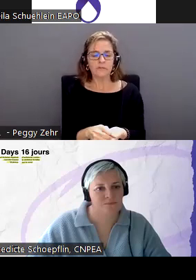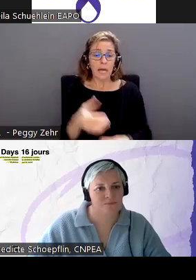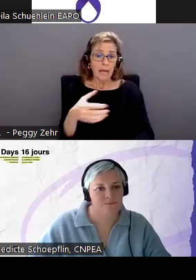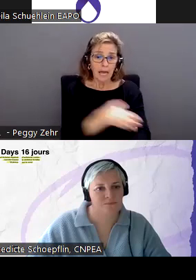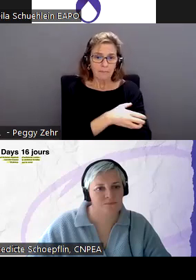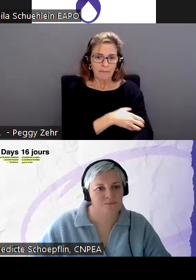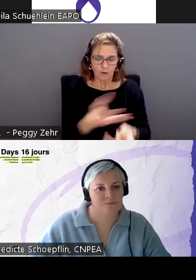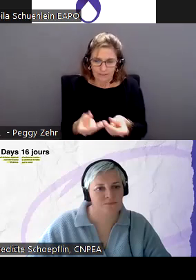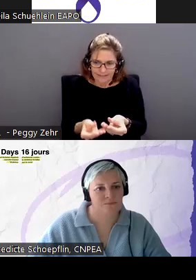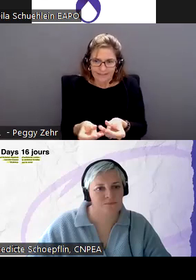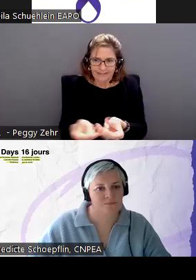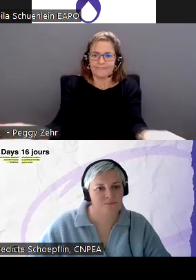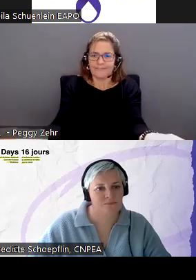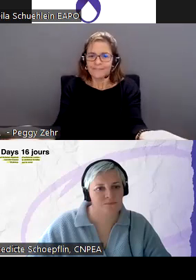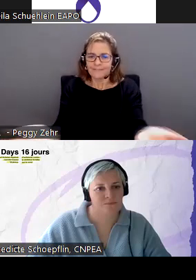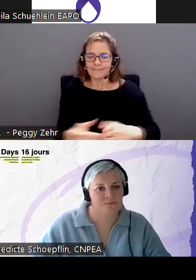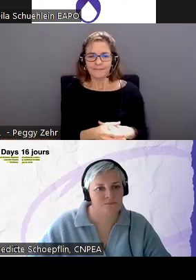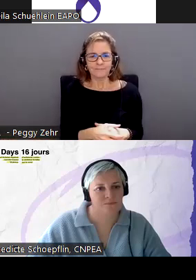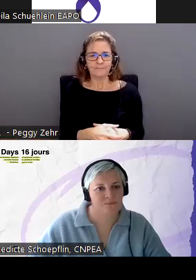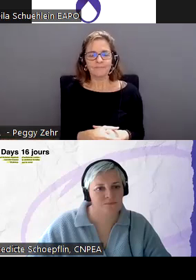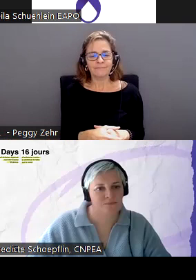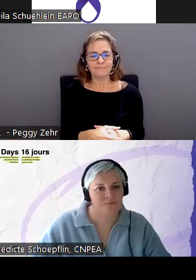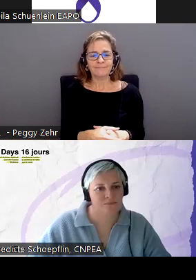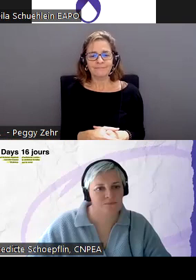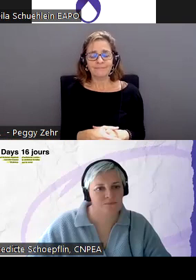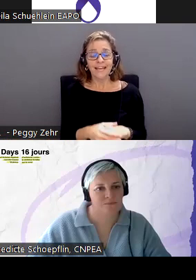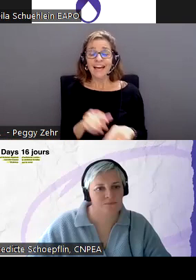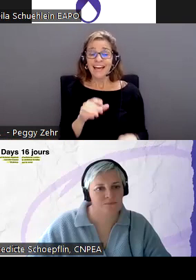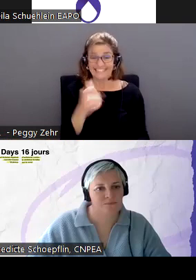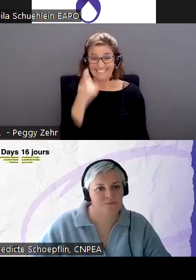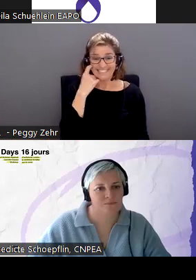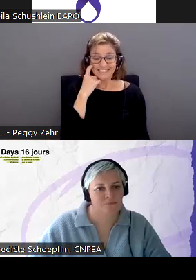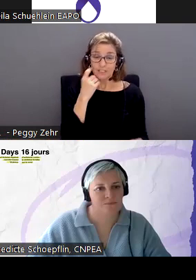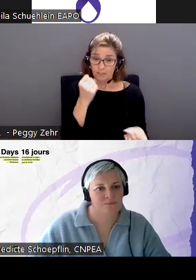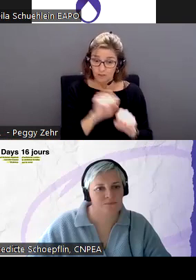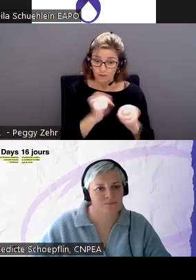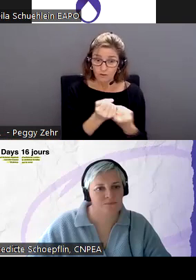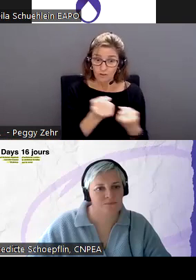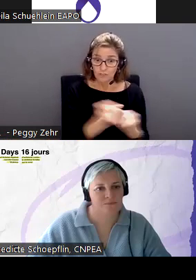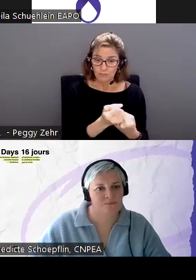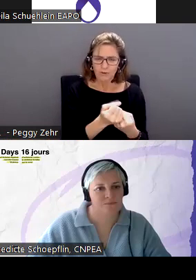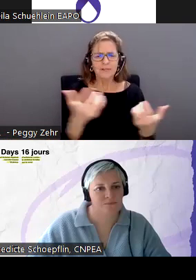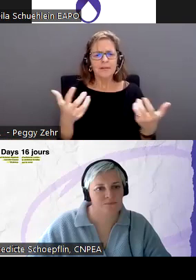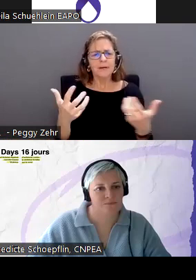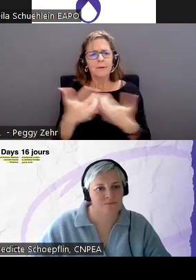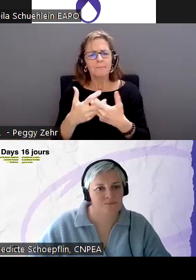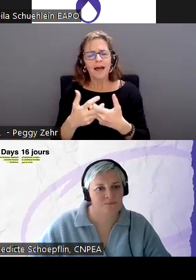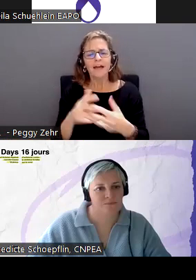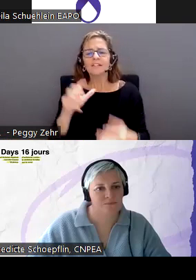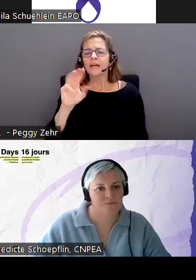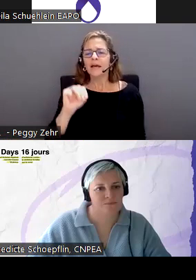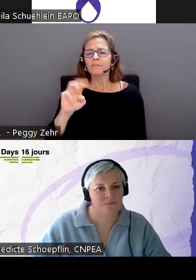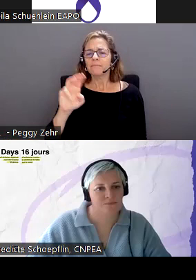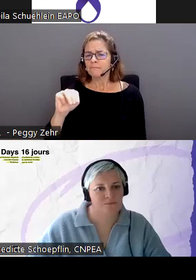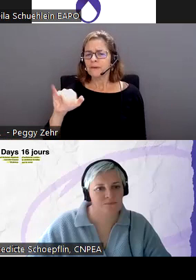that. I think this aligns so well with the call for a new framework by the Missing and Murdered